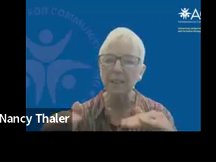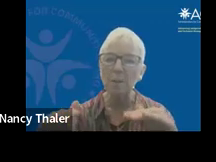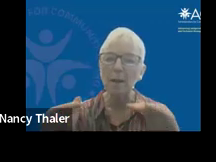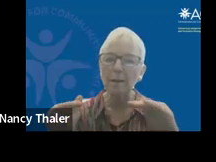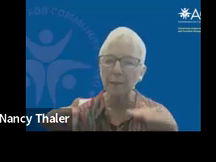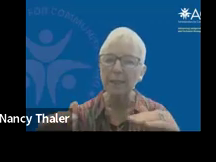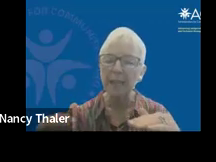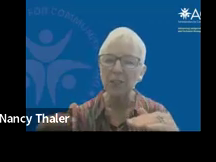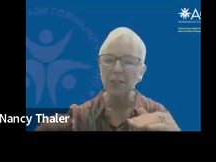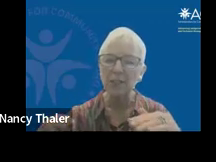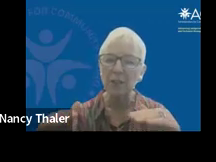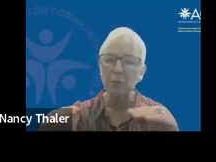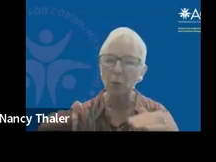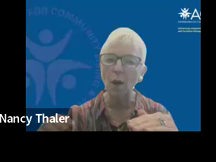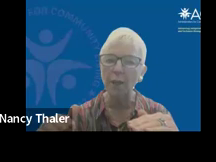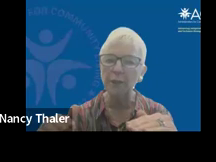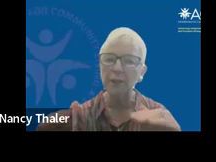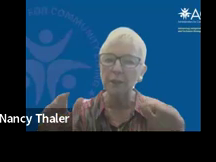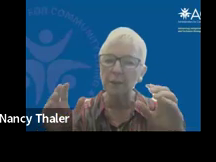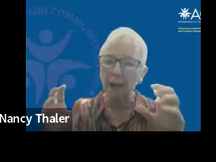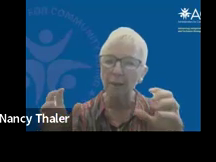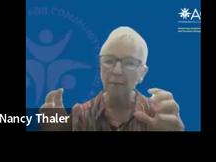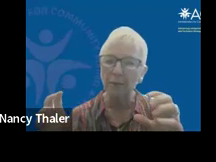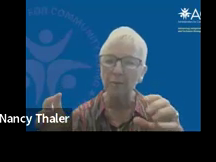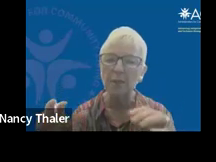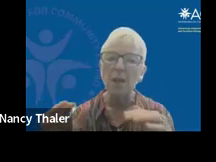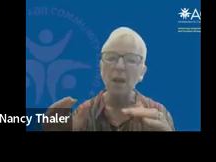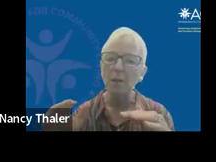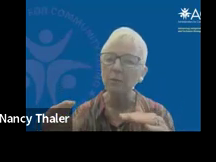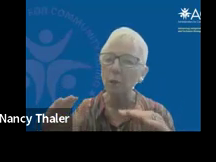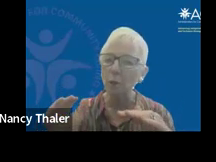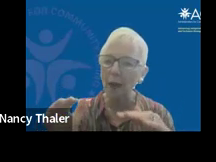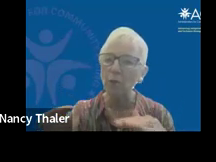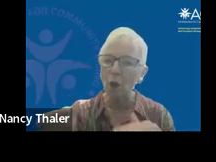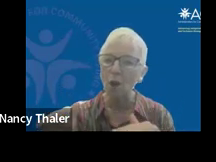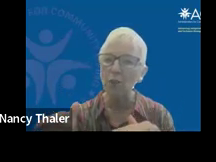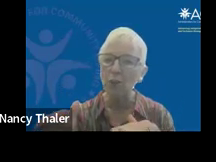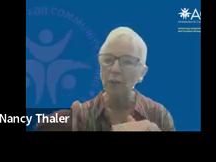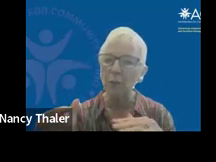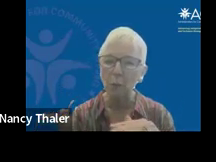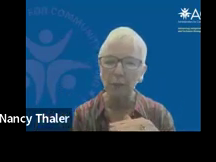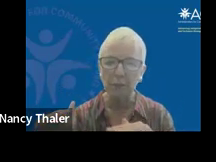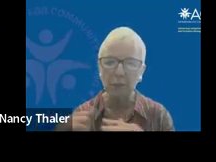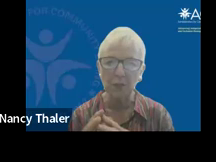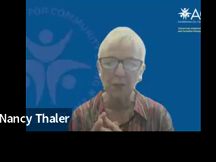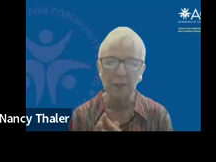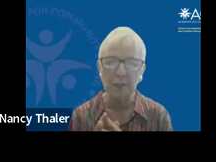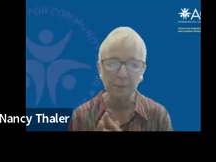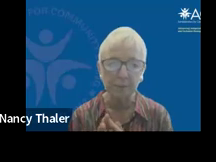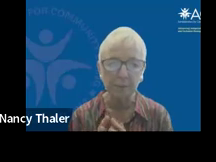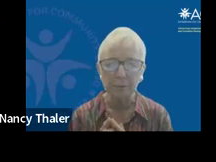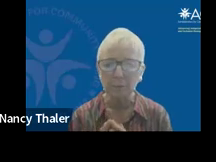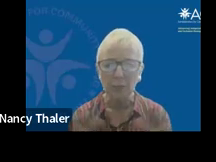fix some limitations and required timeframes for how long you have to wait for